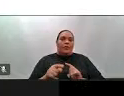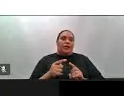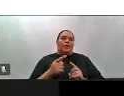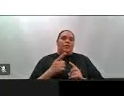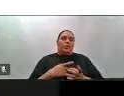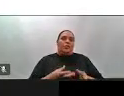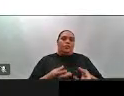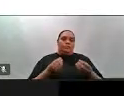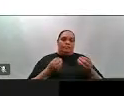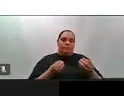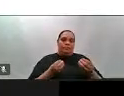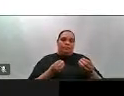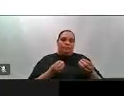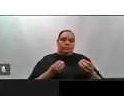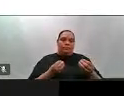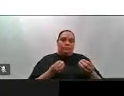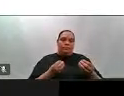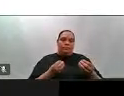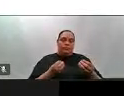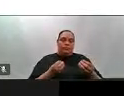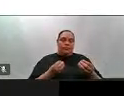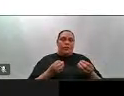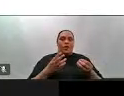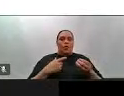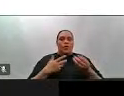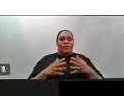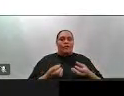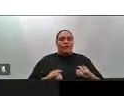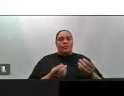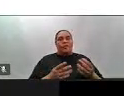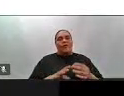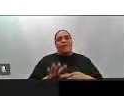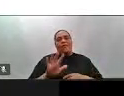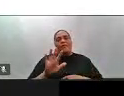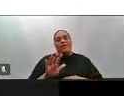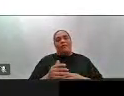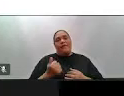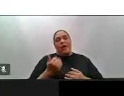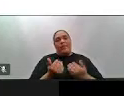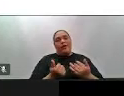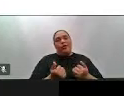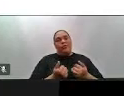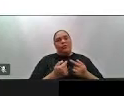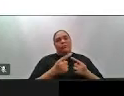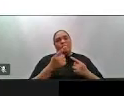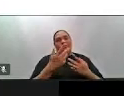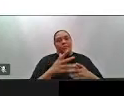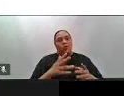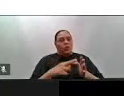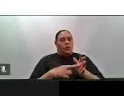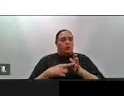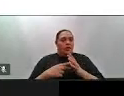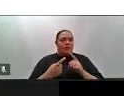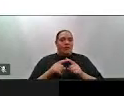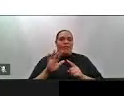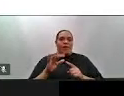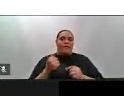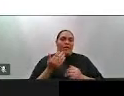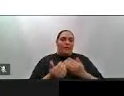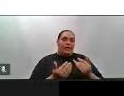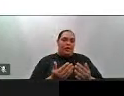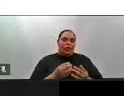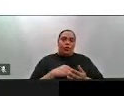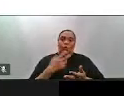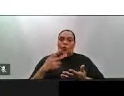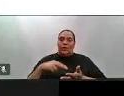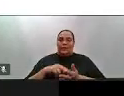received. We have forwarded 5 applications or made recommendations for 5 applications to the